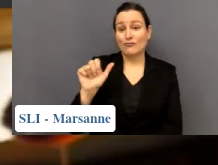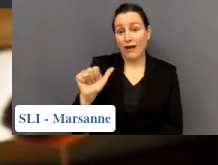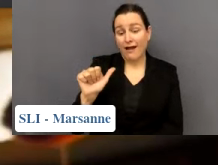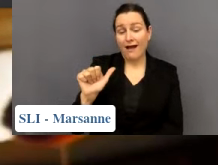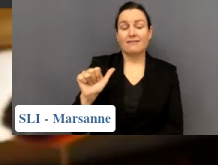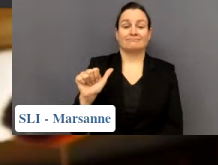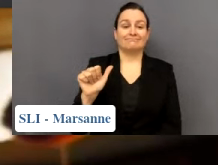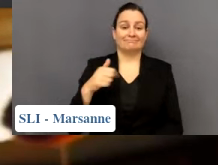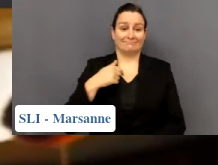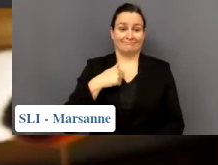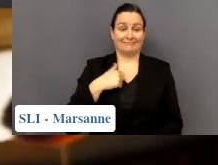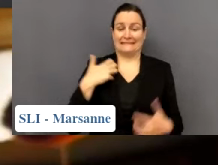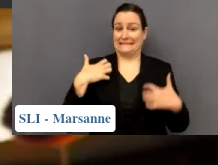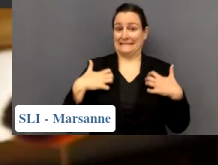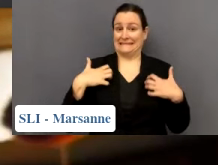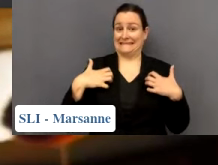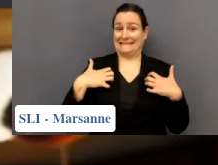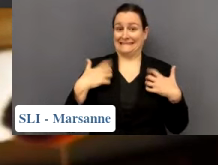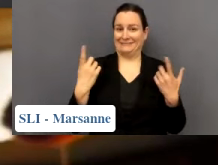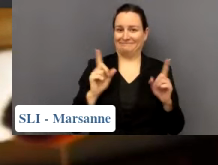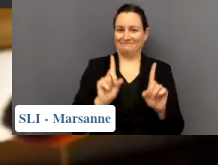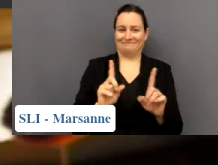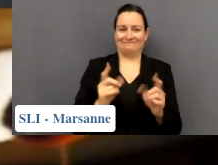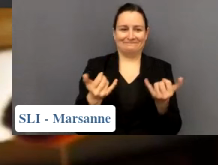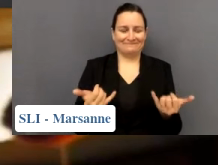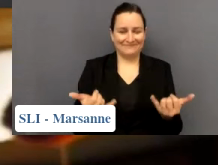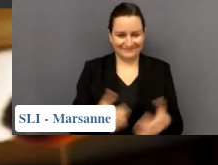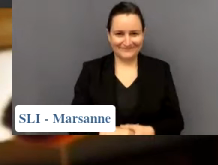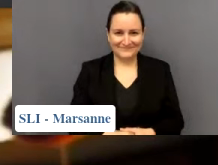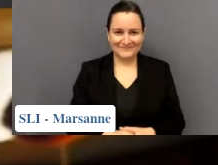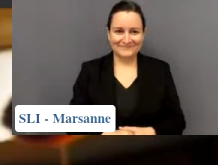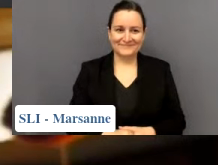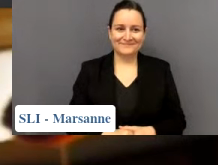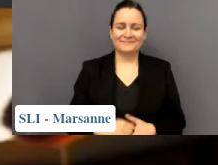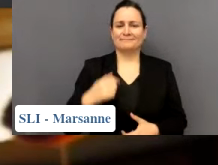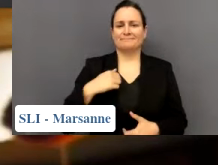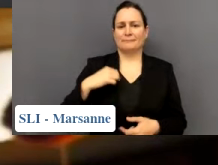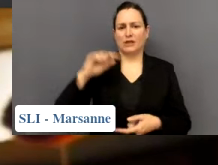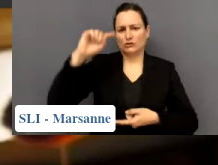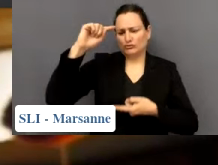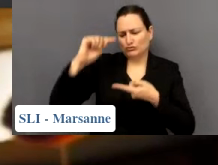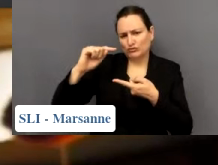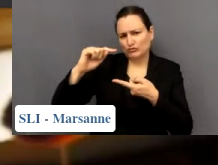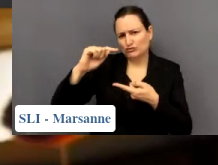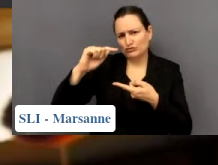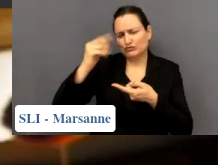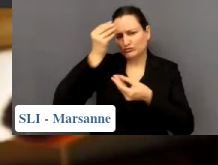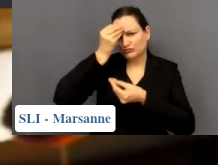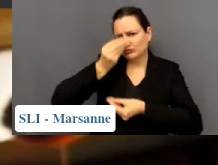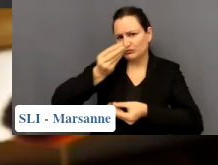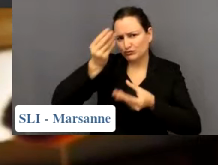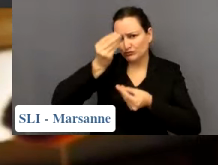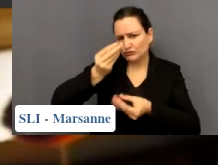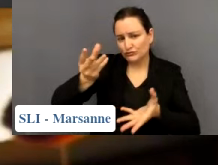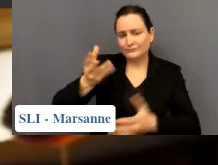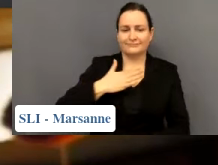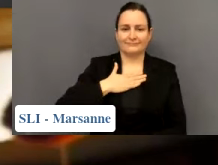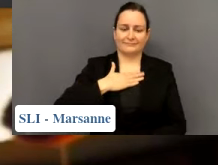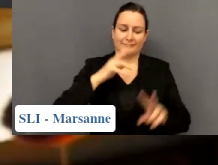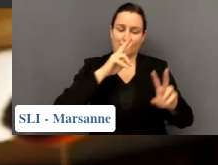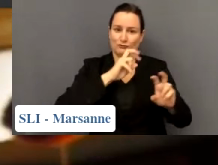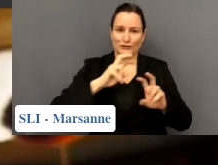be here with you all today, providing a brief overview of this research commissioned